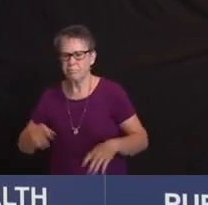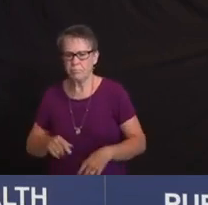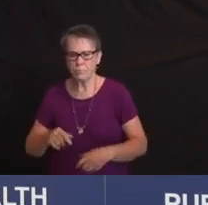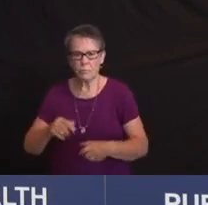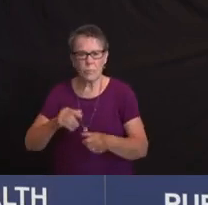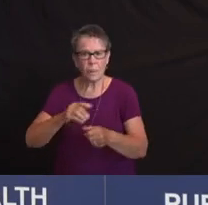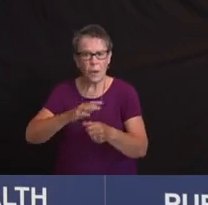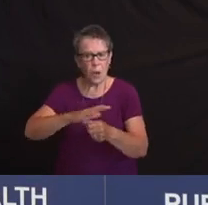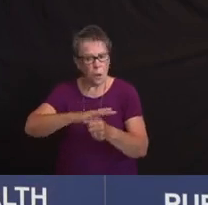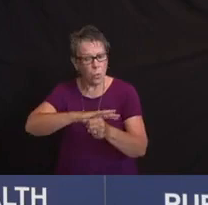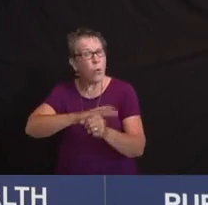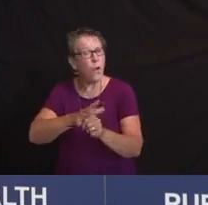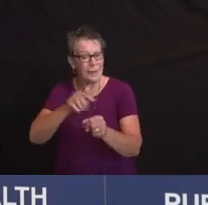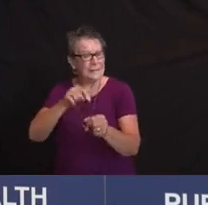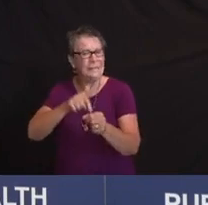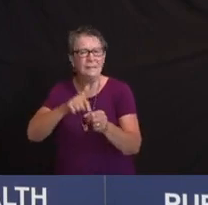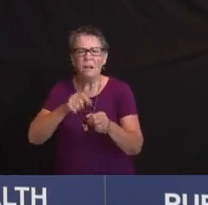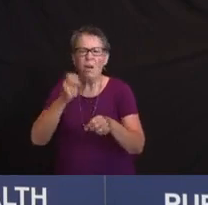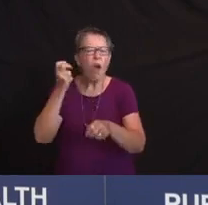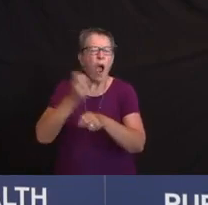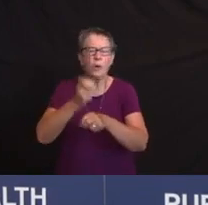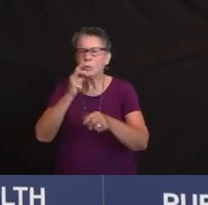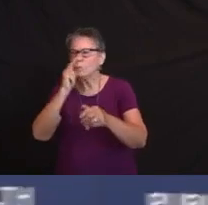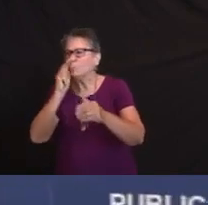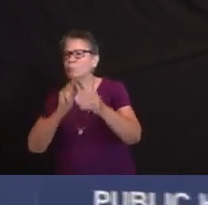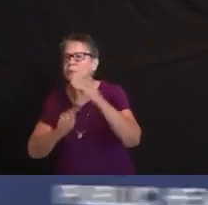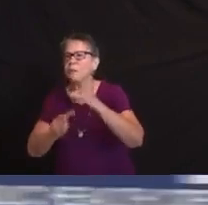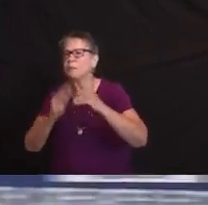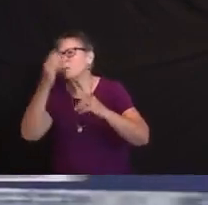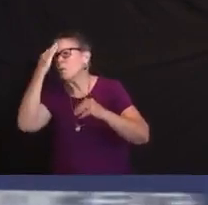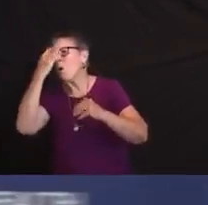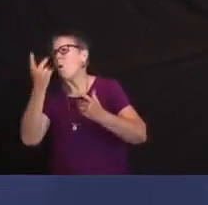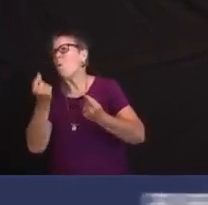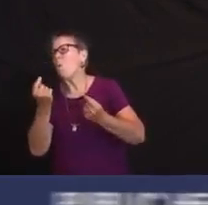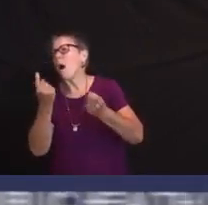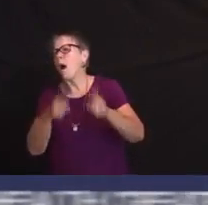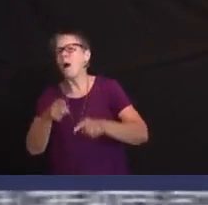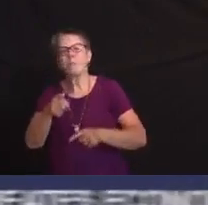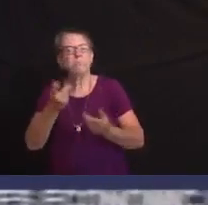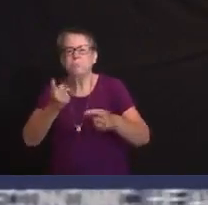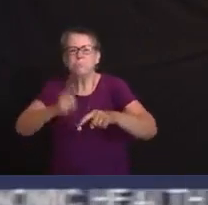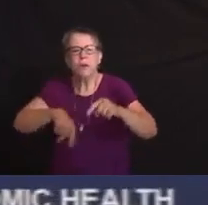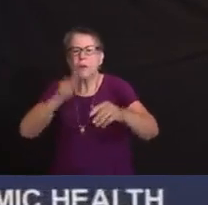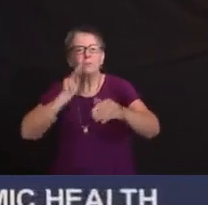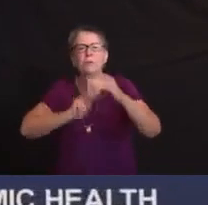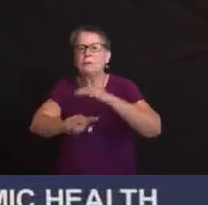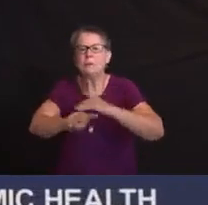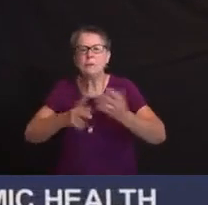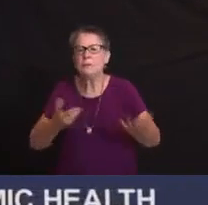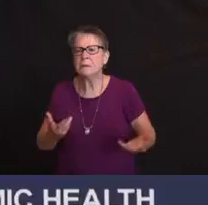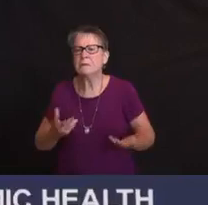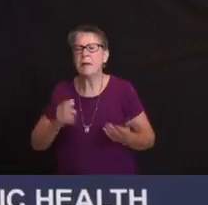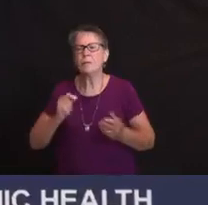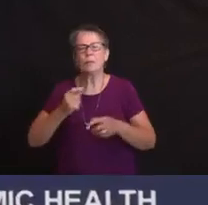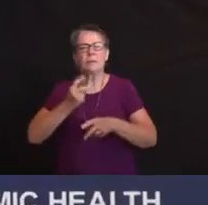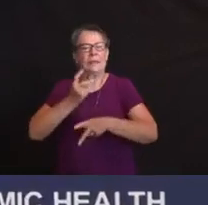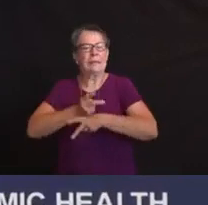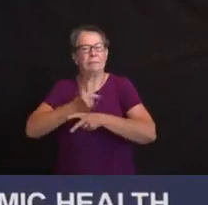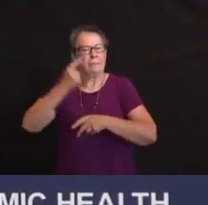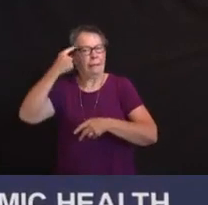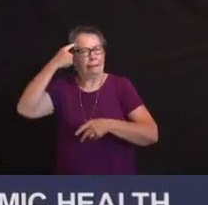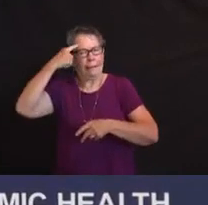just have to be cautiously optimistic. Yeah, this is a good opportunity to repeat something we hit over the past couple of weeks. Every